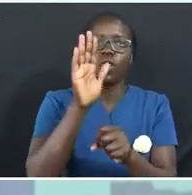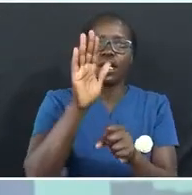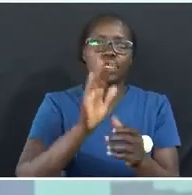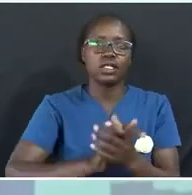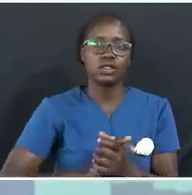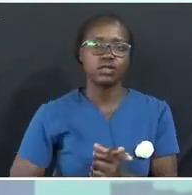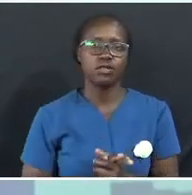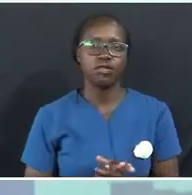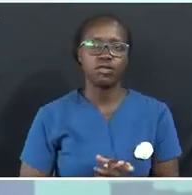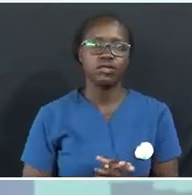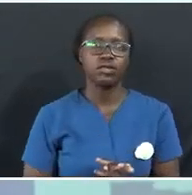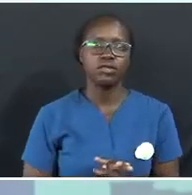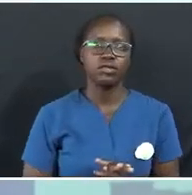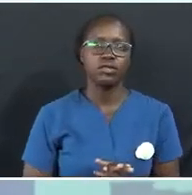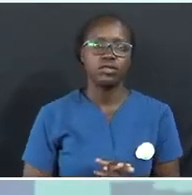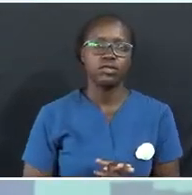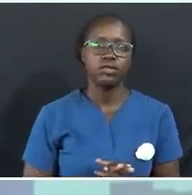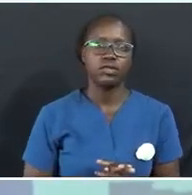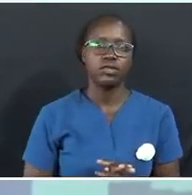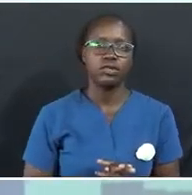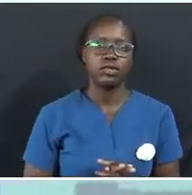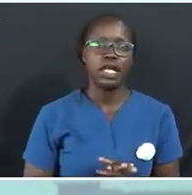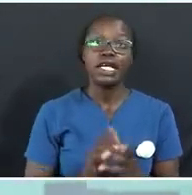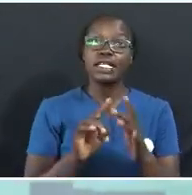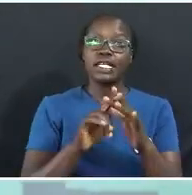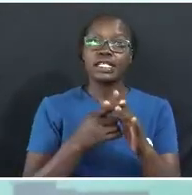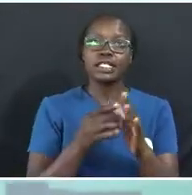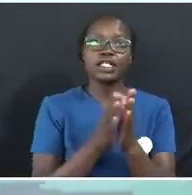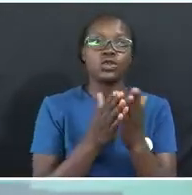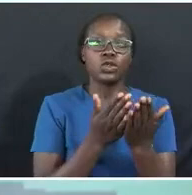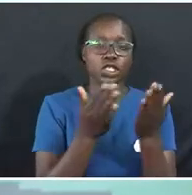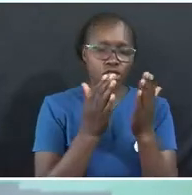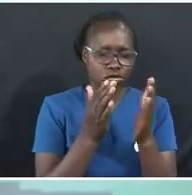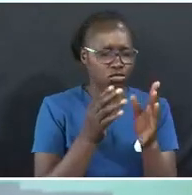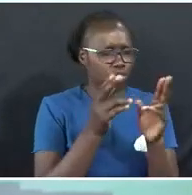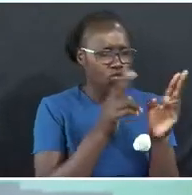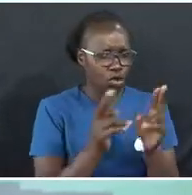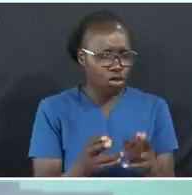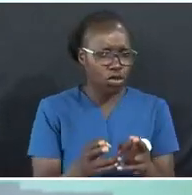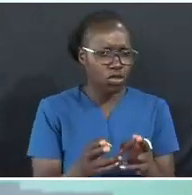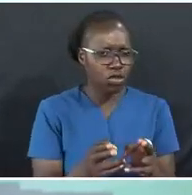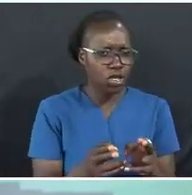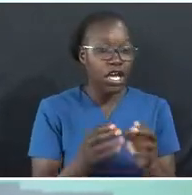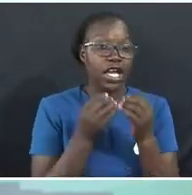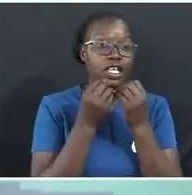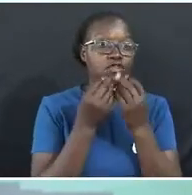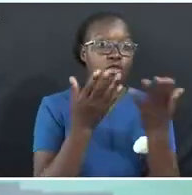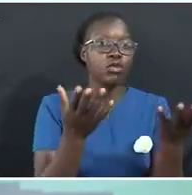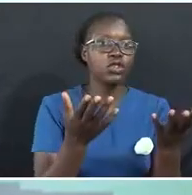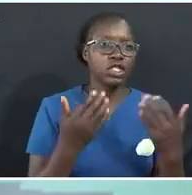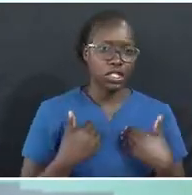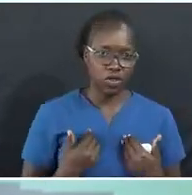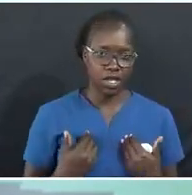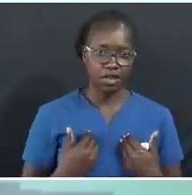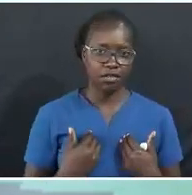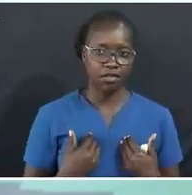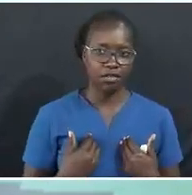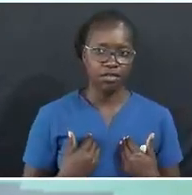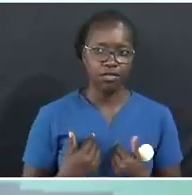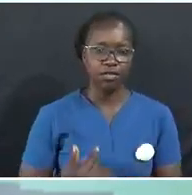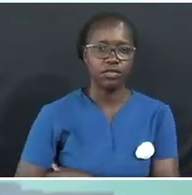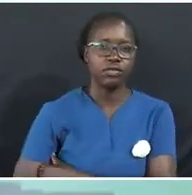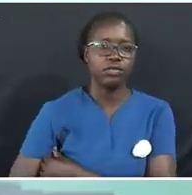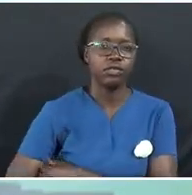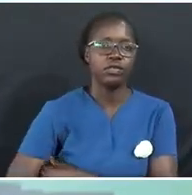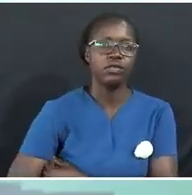today. Now, let me start with this common information that we have.